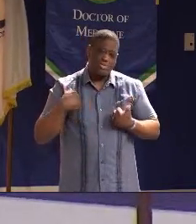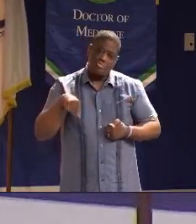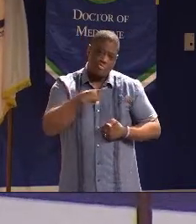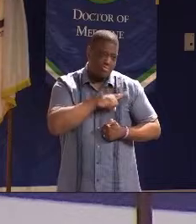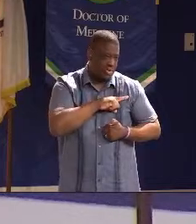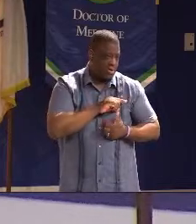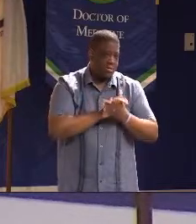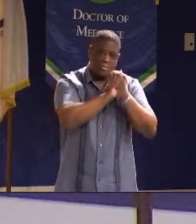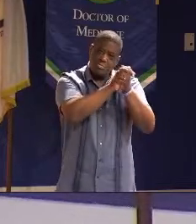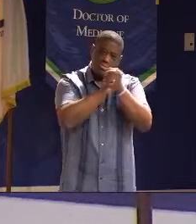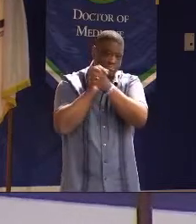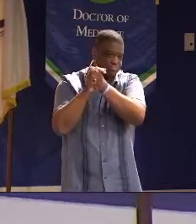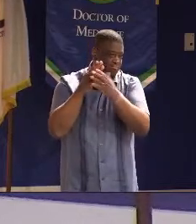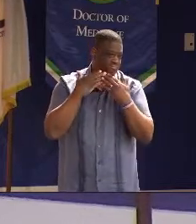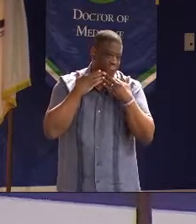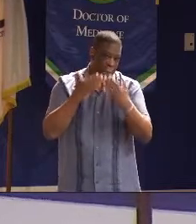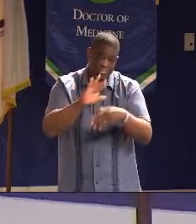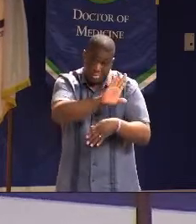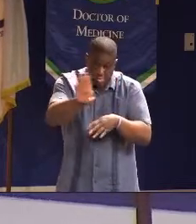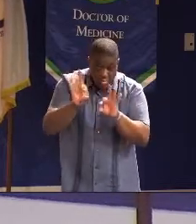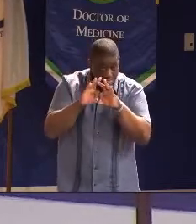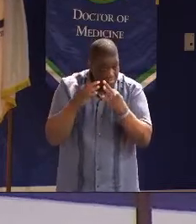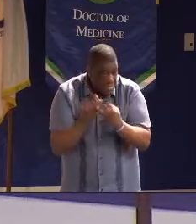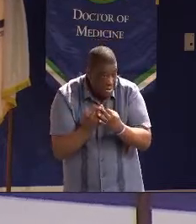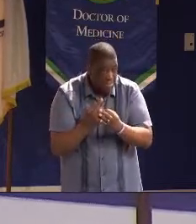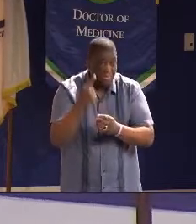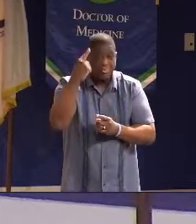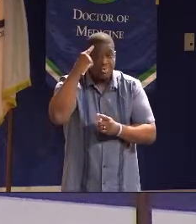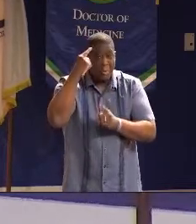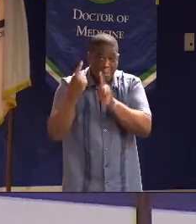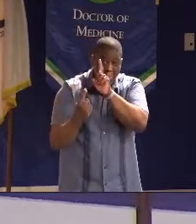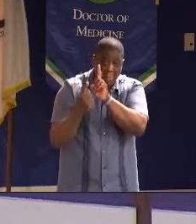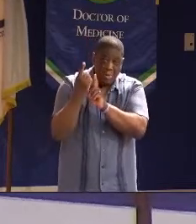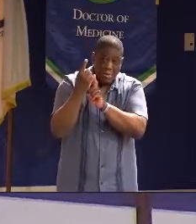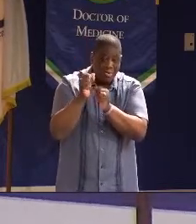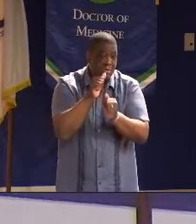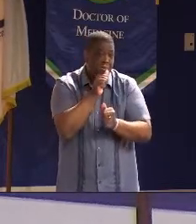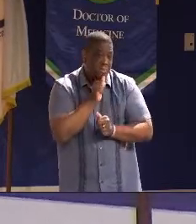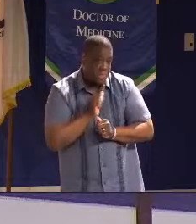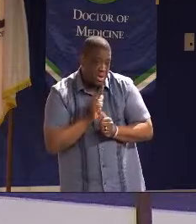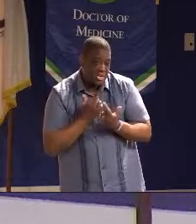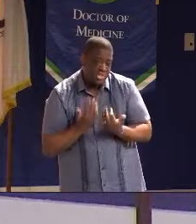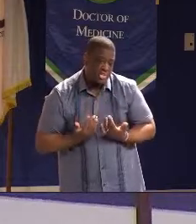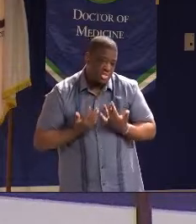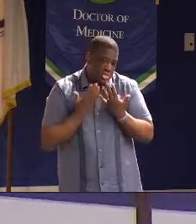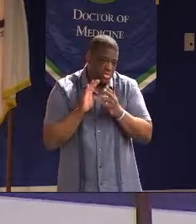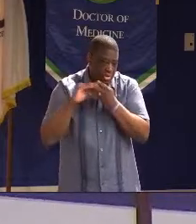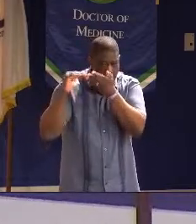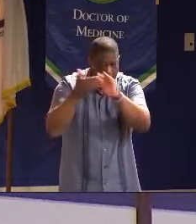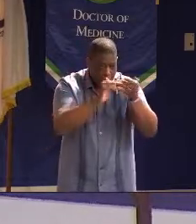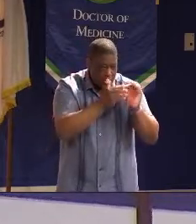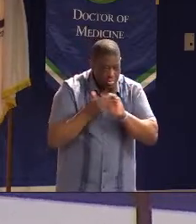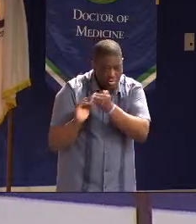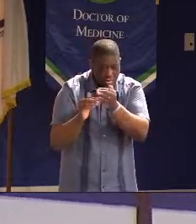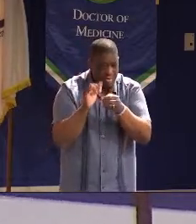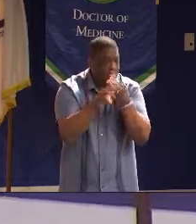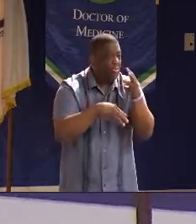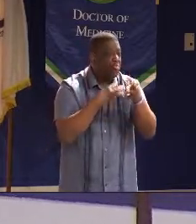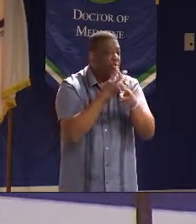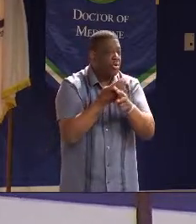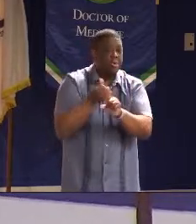grateful. Your families, your mentors, your patients, your communities, and indeed the world